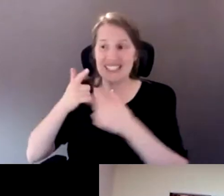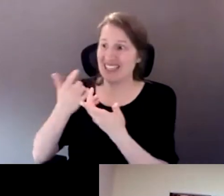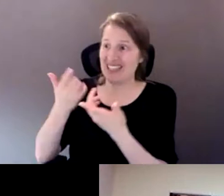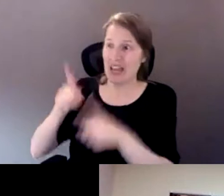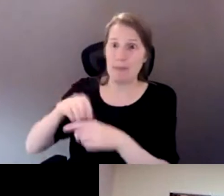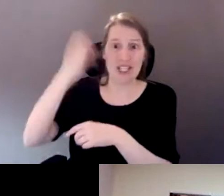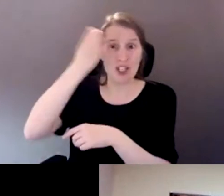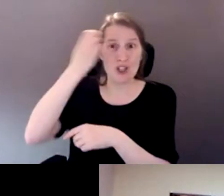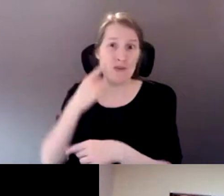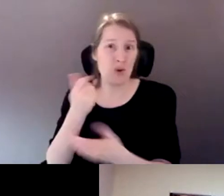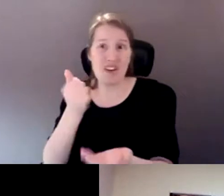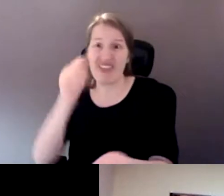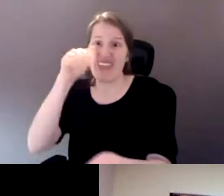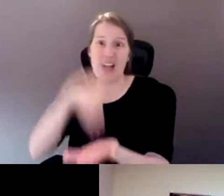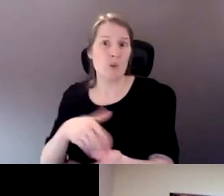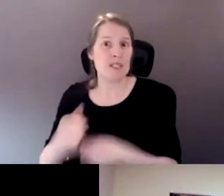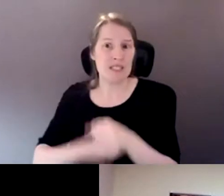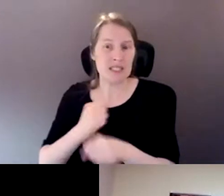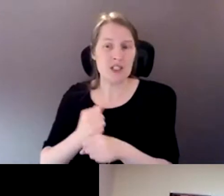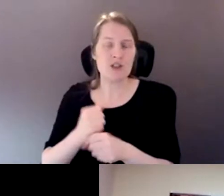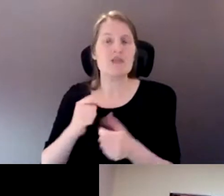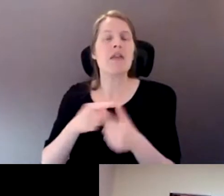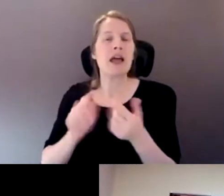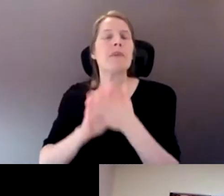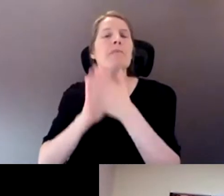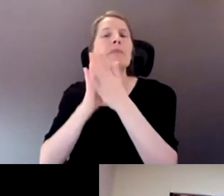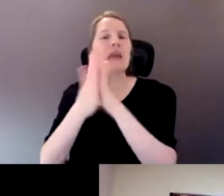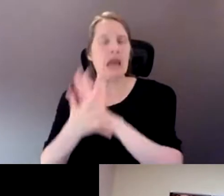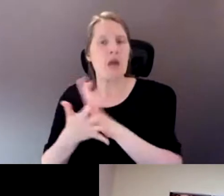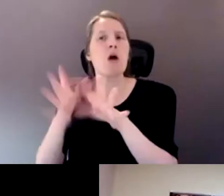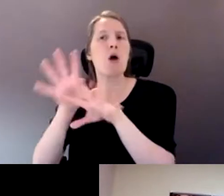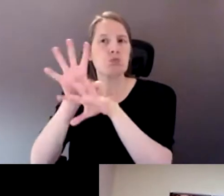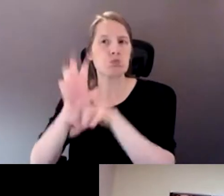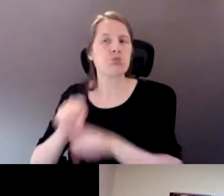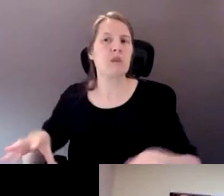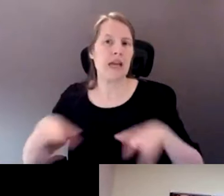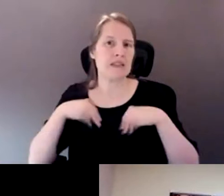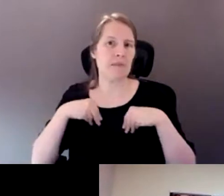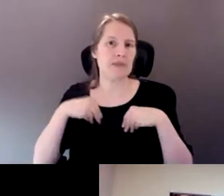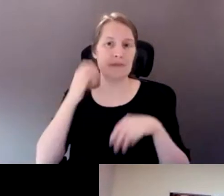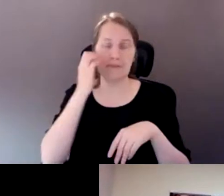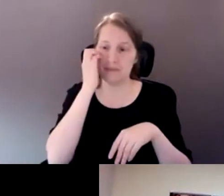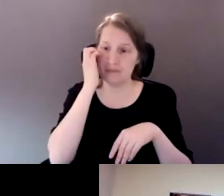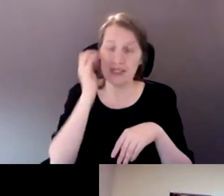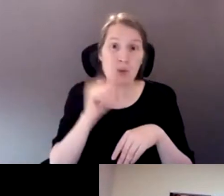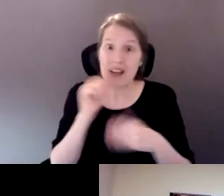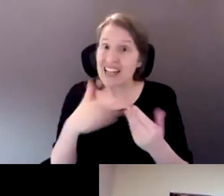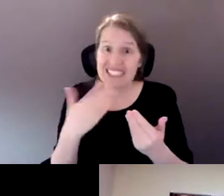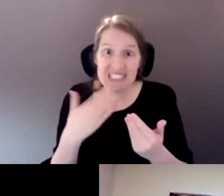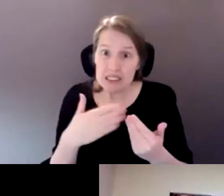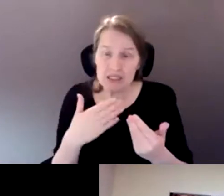or a couple of thousand years, before it became a kind of acceptable argument. And it took a lot of thinking,